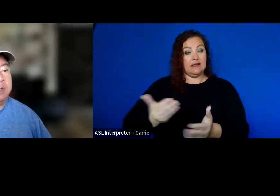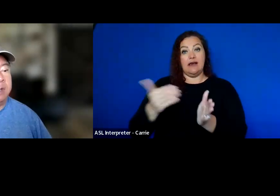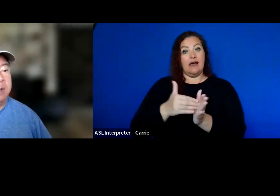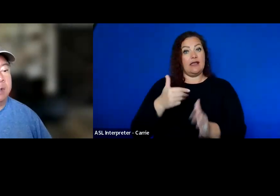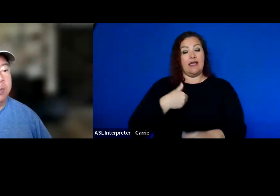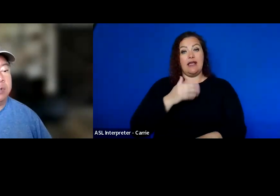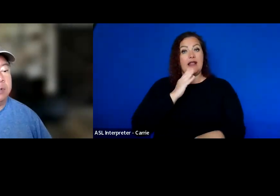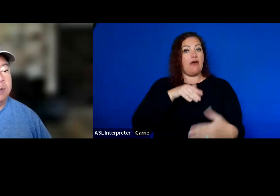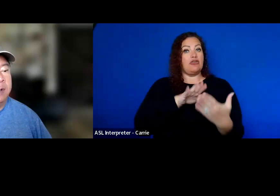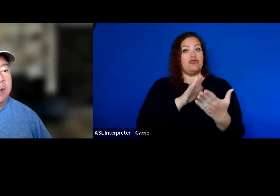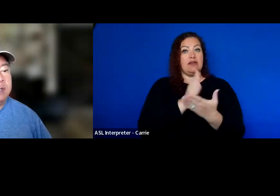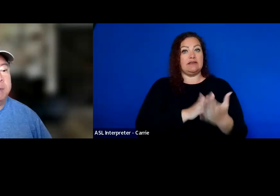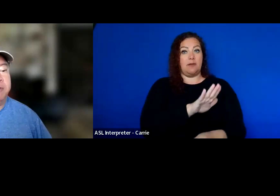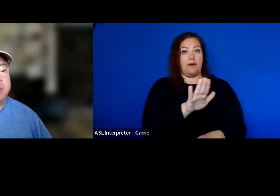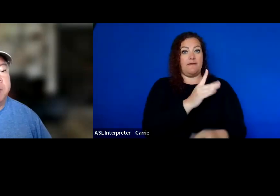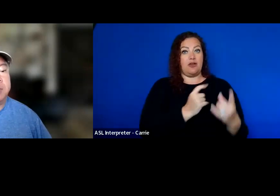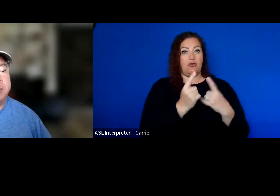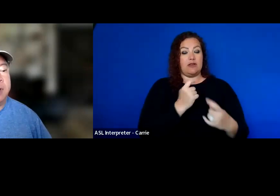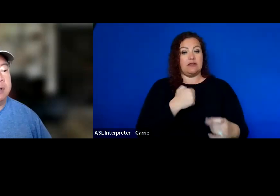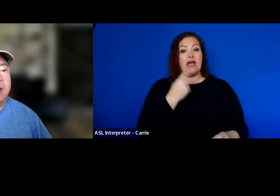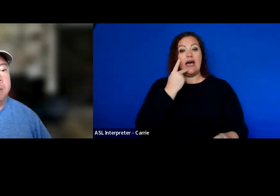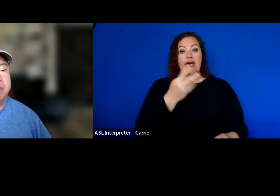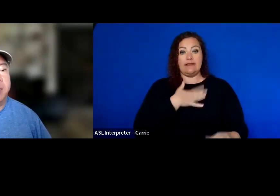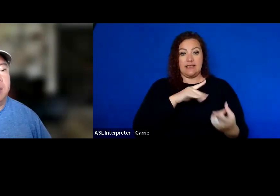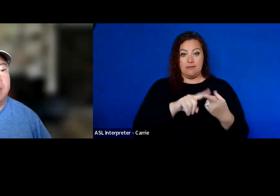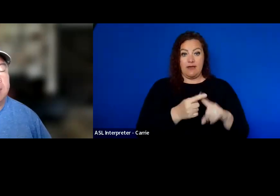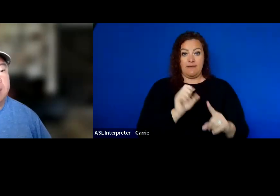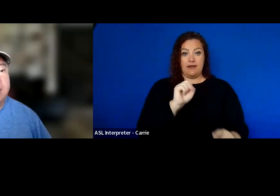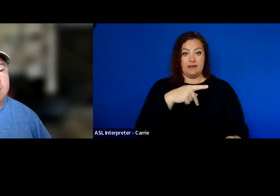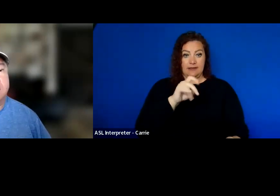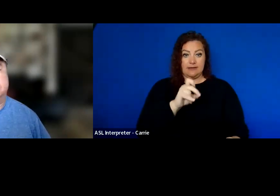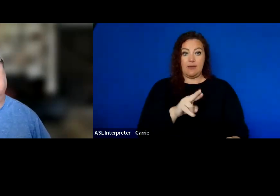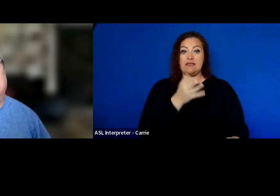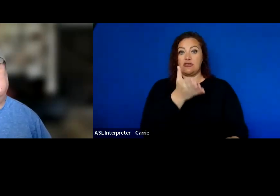some of these questions. I see my friend Spencer is on today. My friend